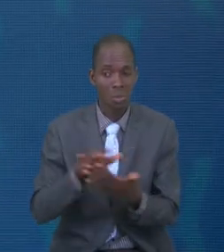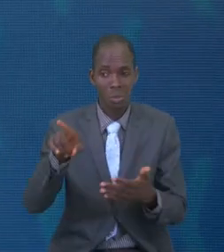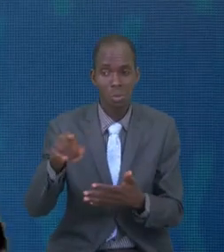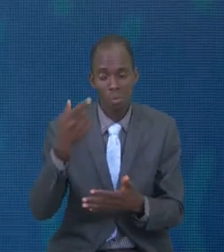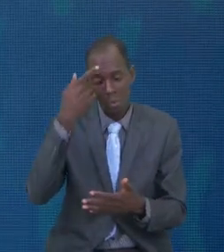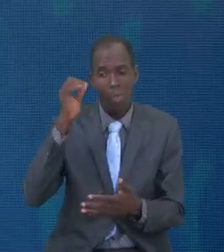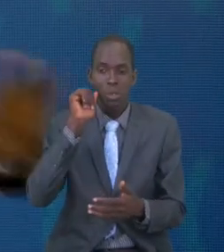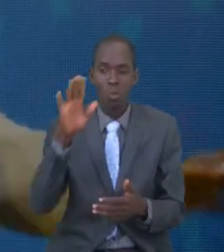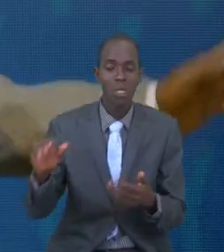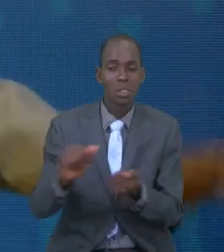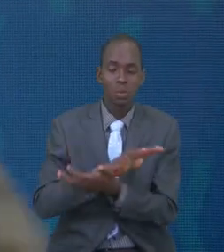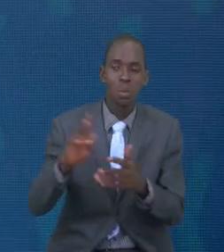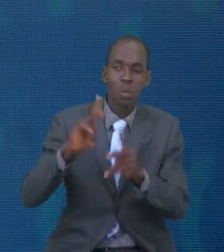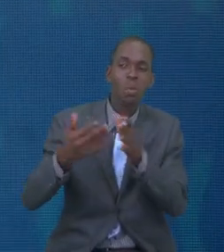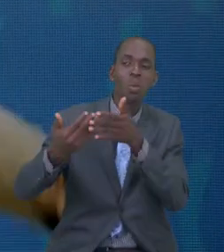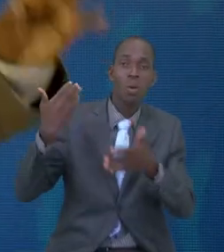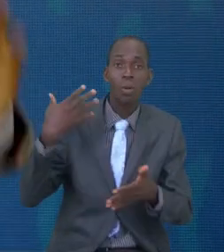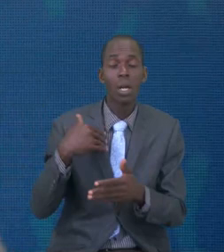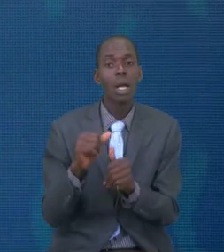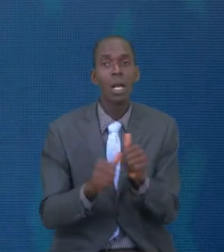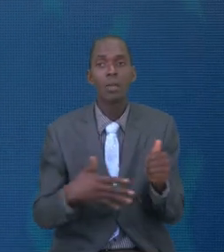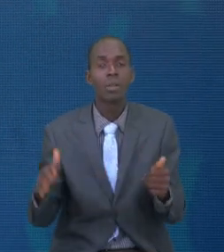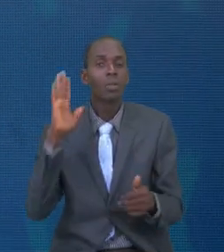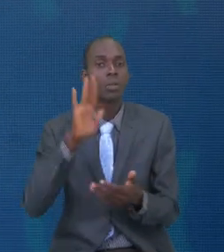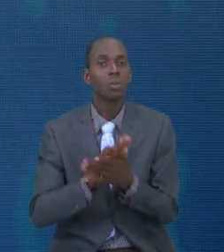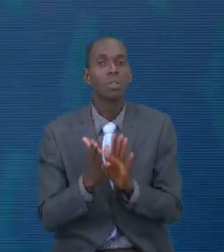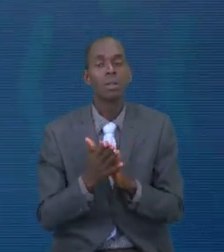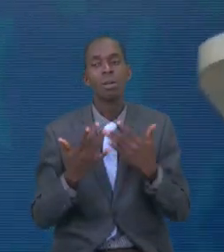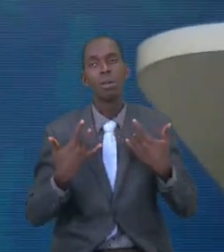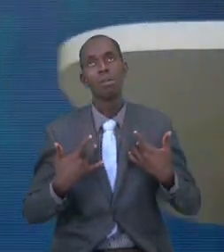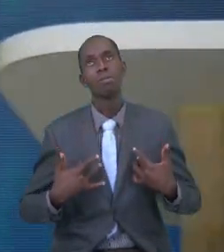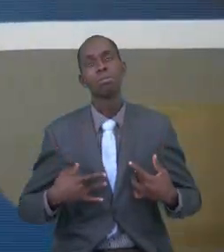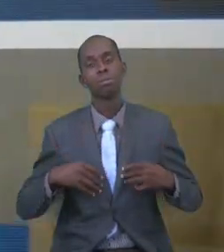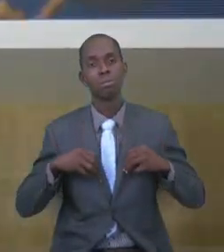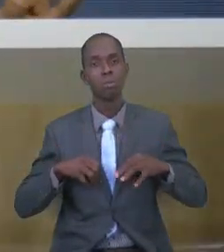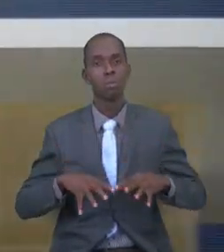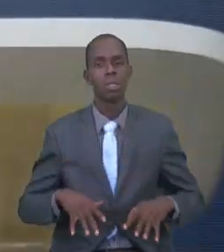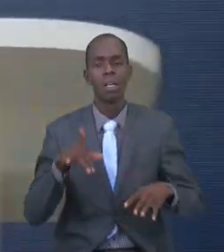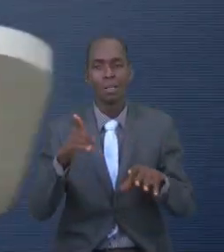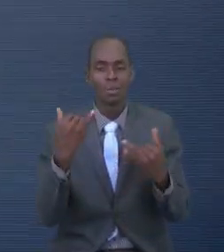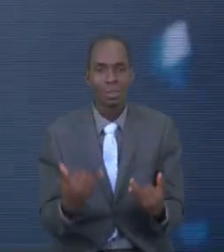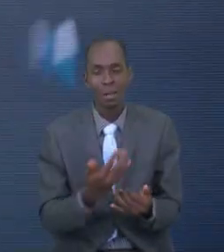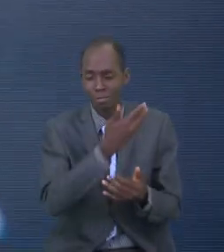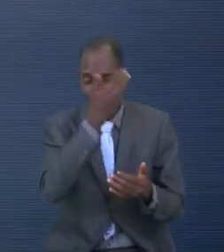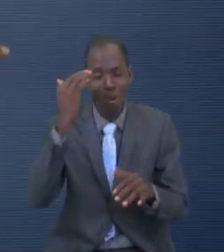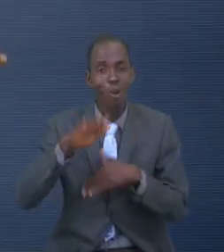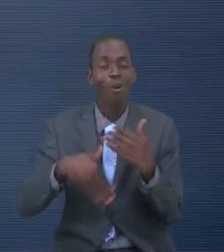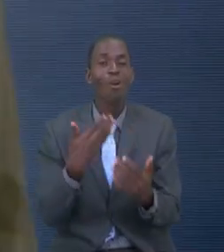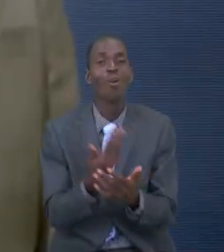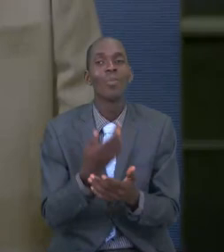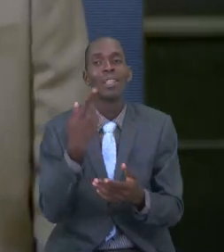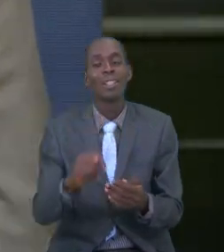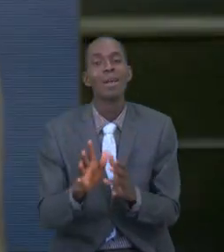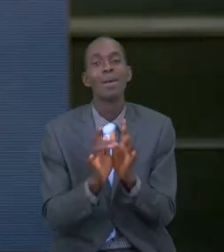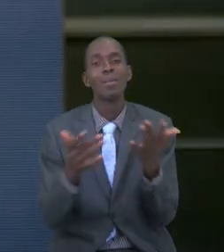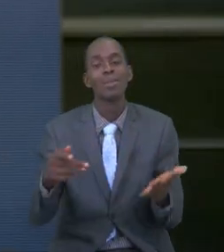you are the next one, and then everything, you'll be down, and you forgot all the Psalms you have read. Psalm